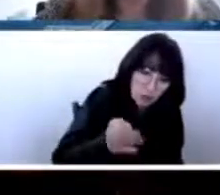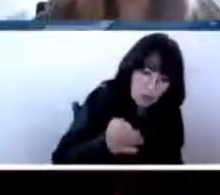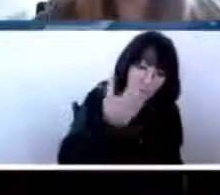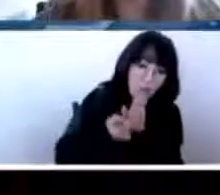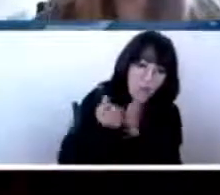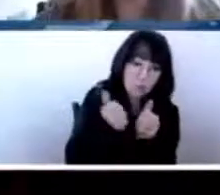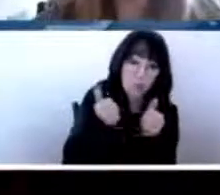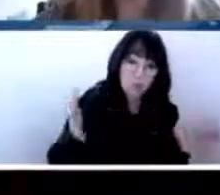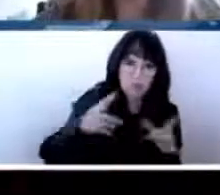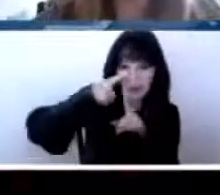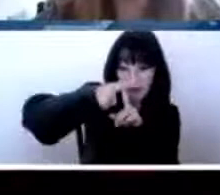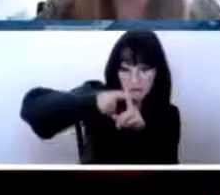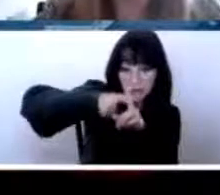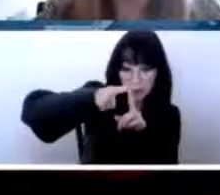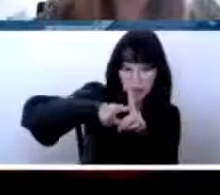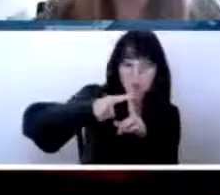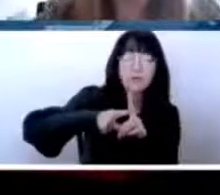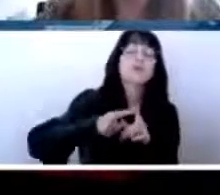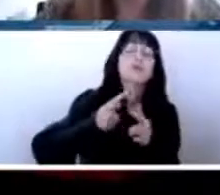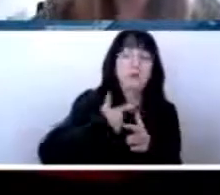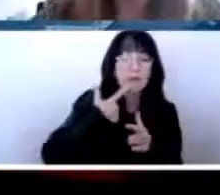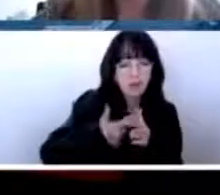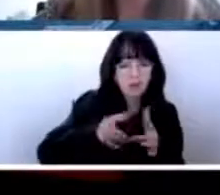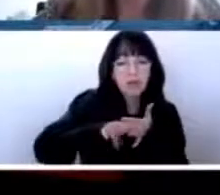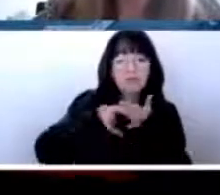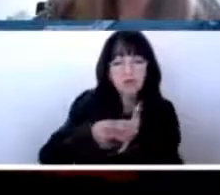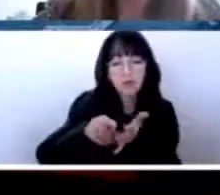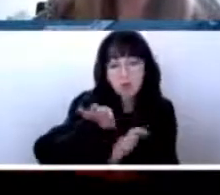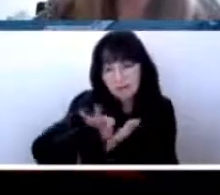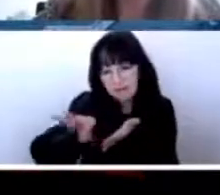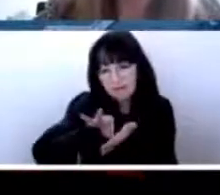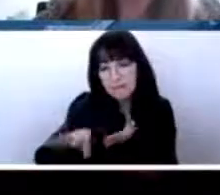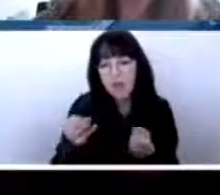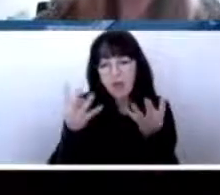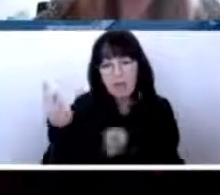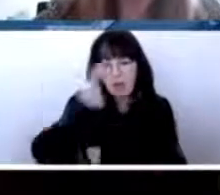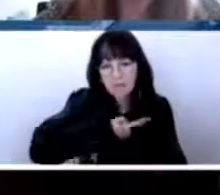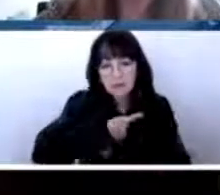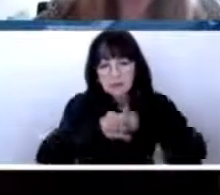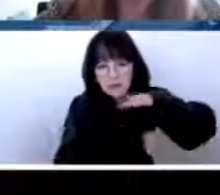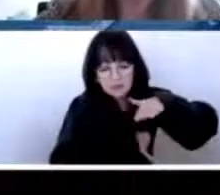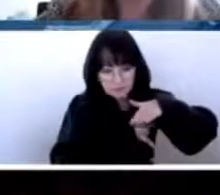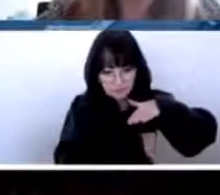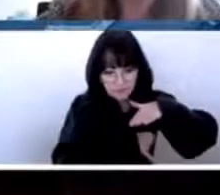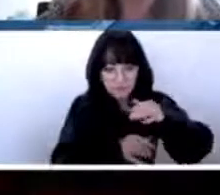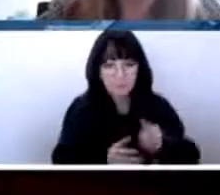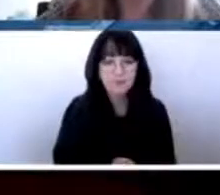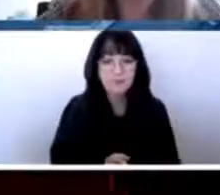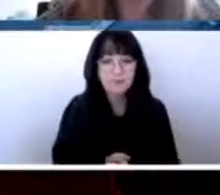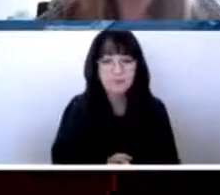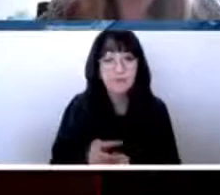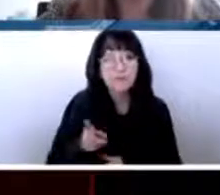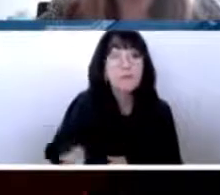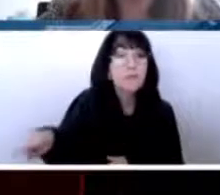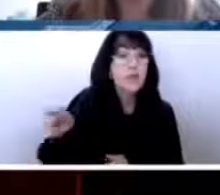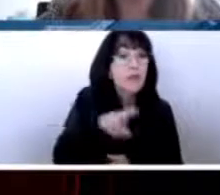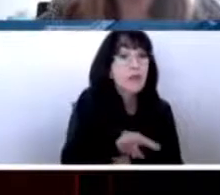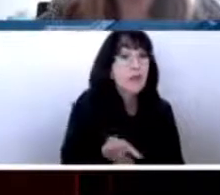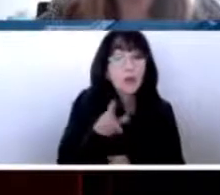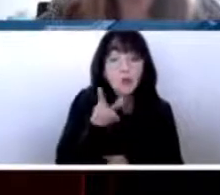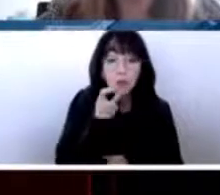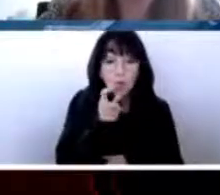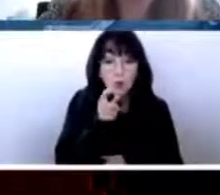what if you've been exposed to a positive case? Quarantine is not required for those who are up to date with their